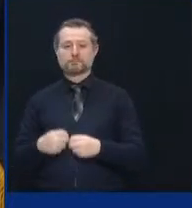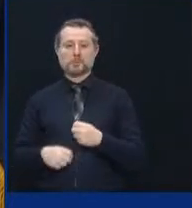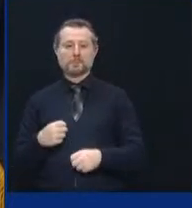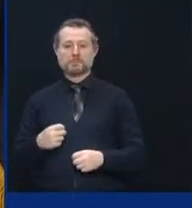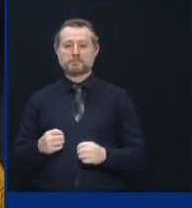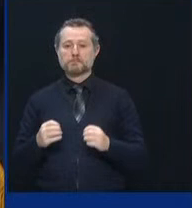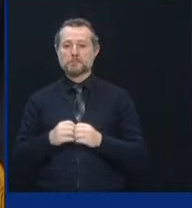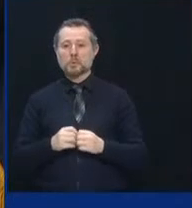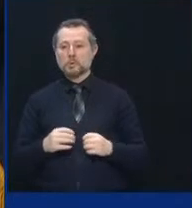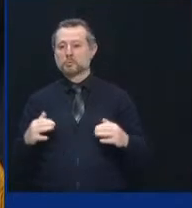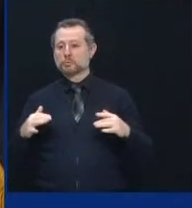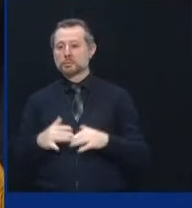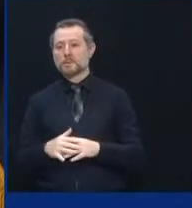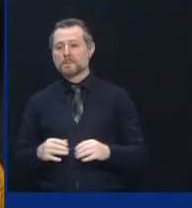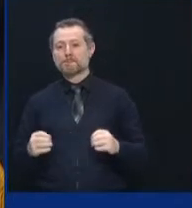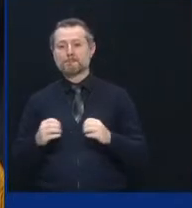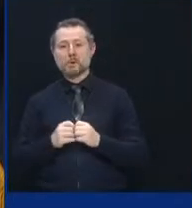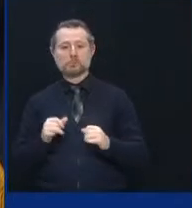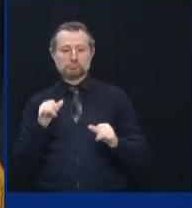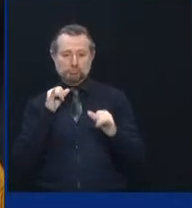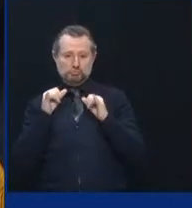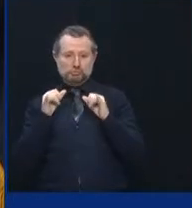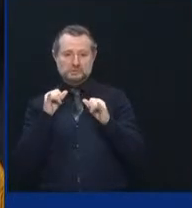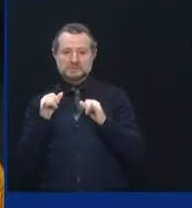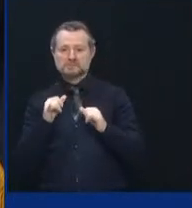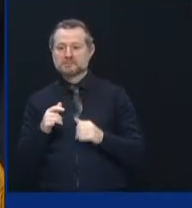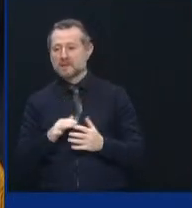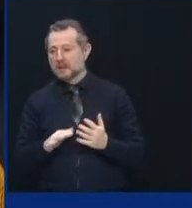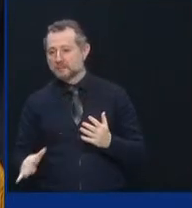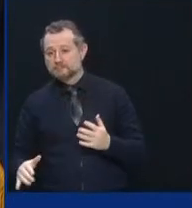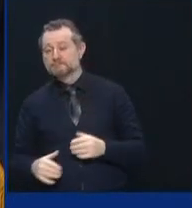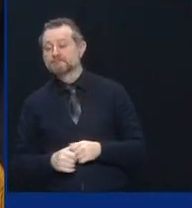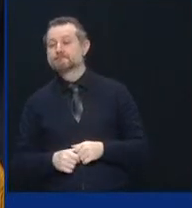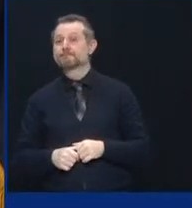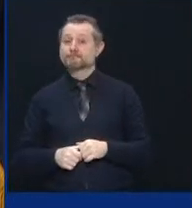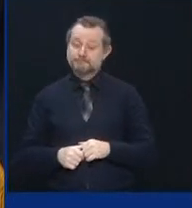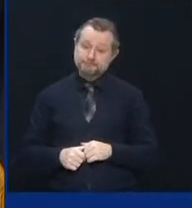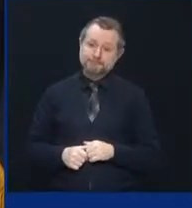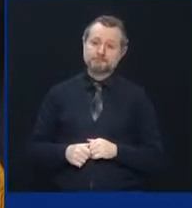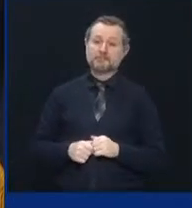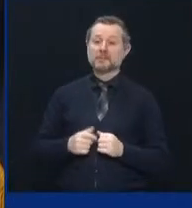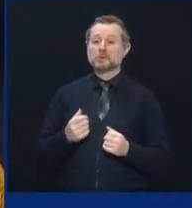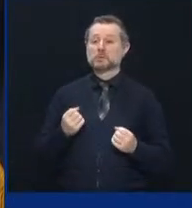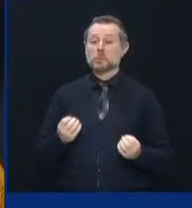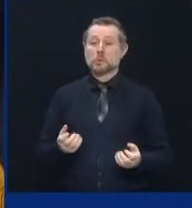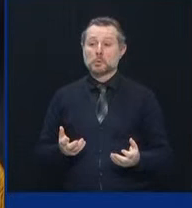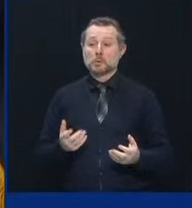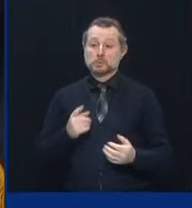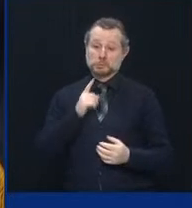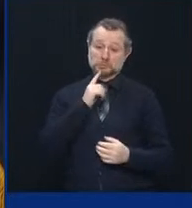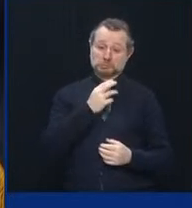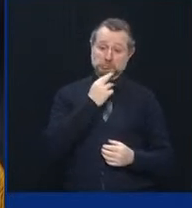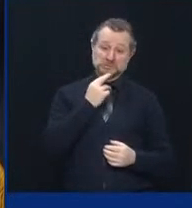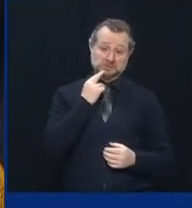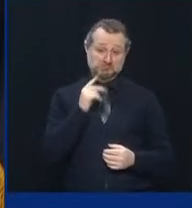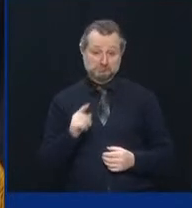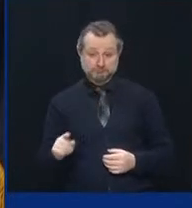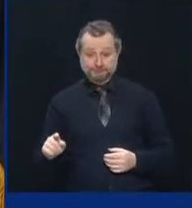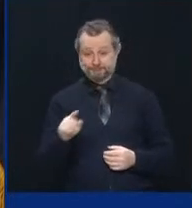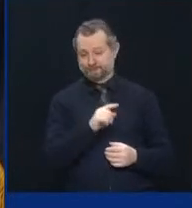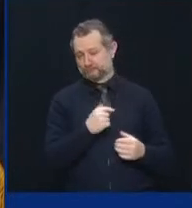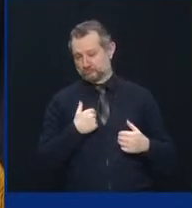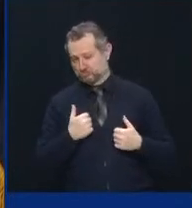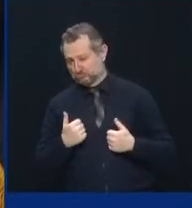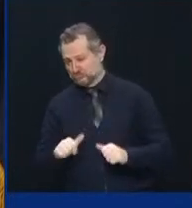be more drinking, et cetera. And with restaurants, we're trying to keep it to actual eating